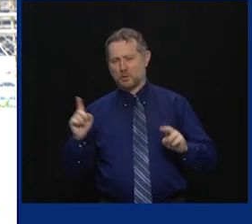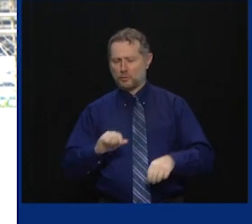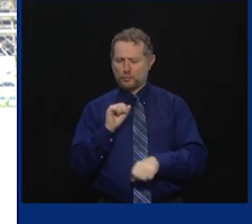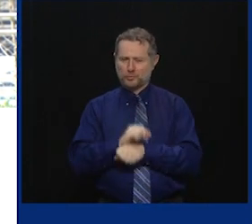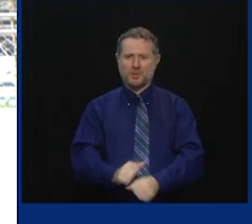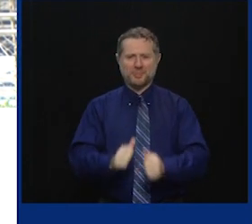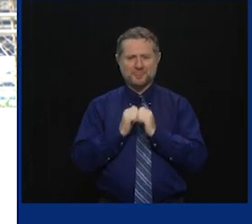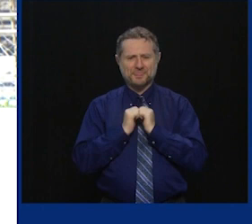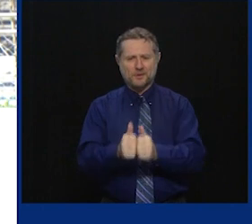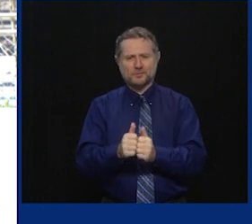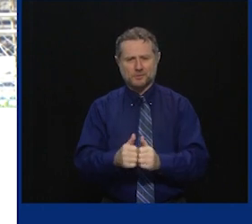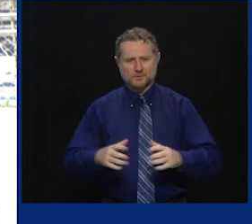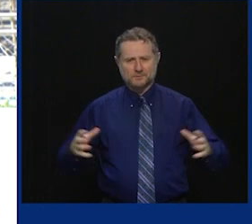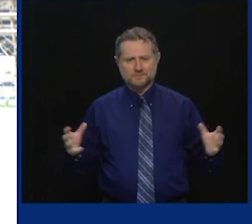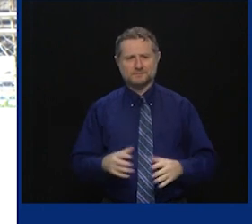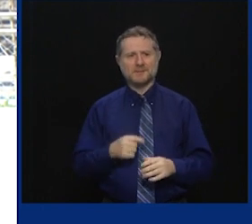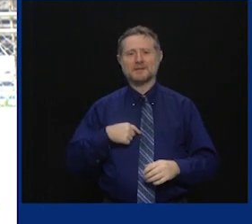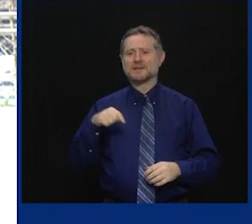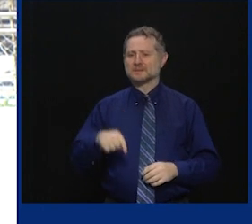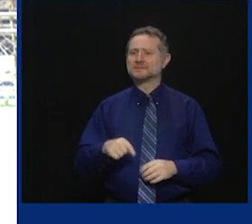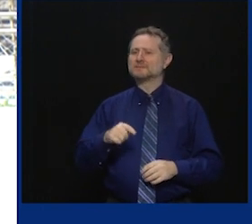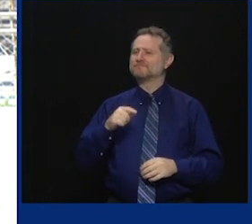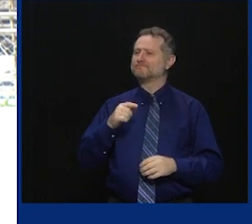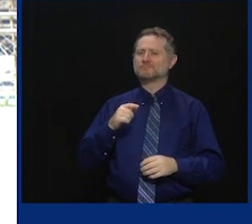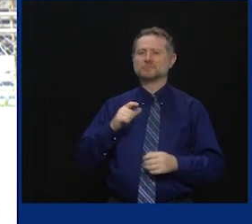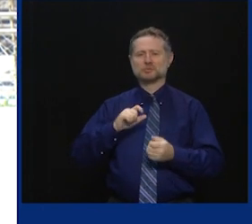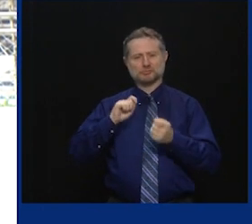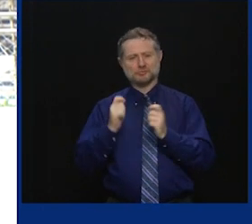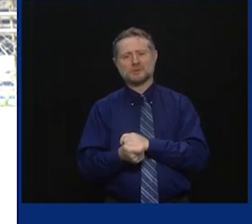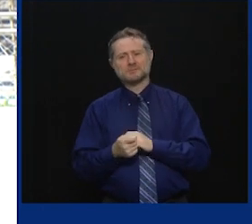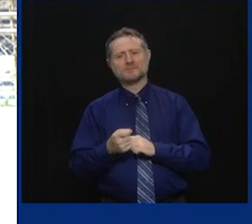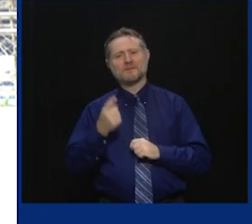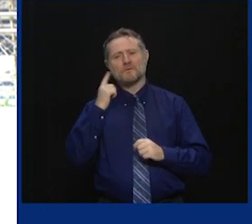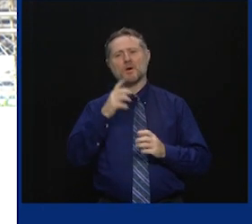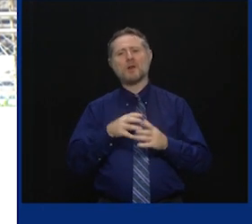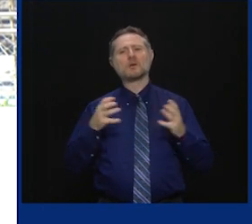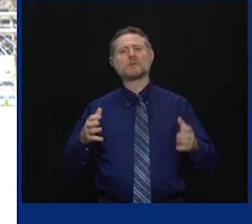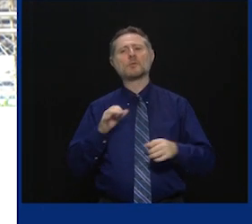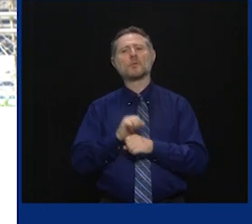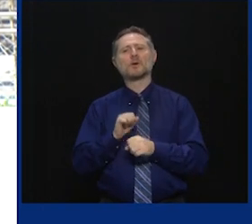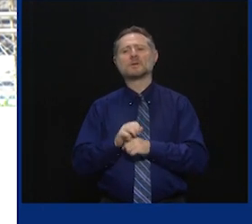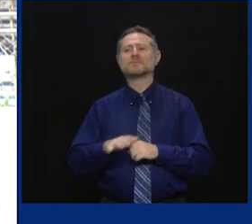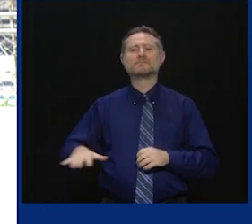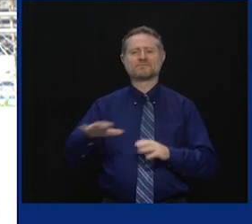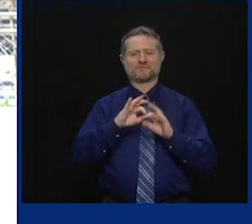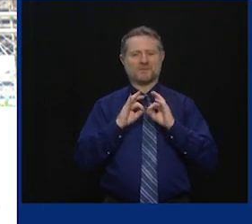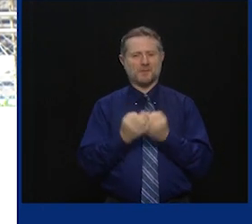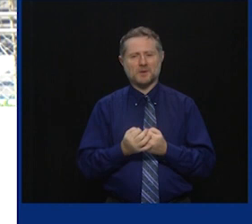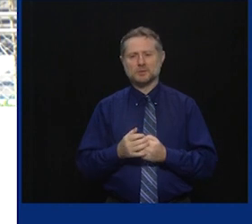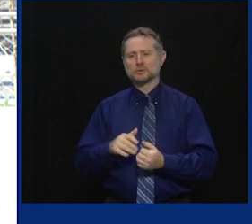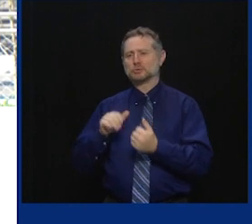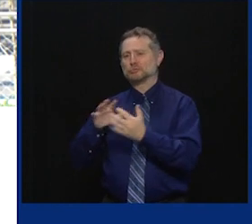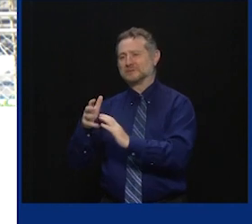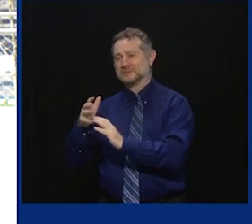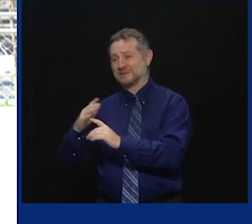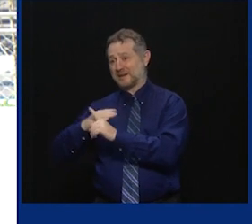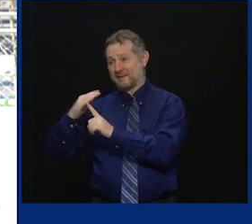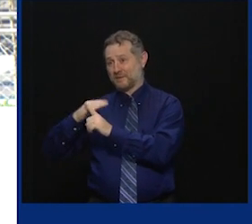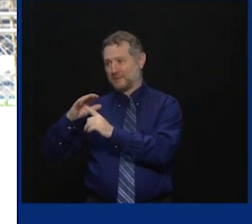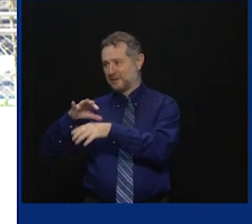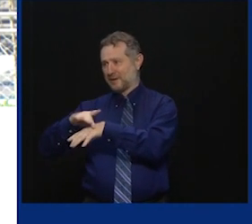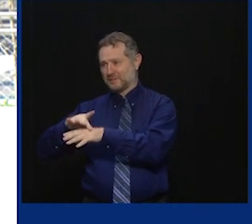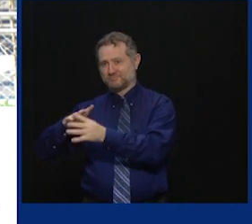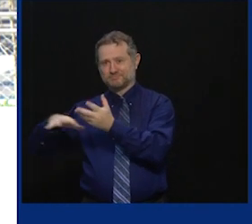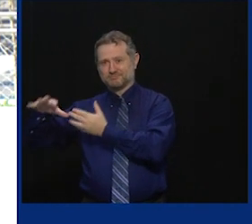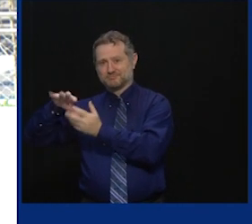for American people, especially working families. In addressing the climate crisis, it's making the largest